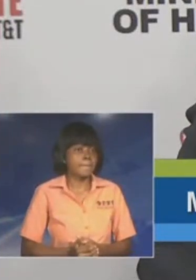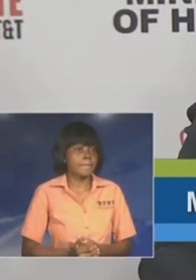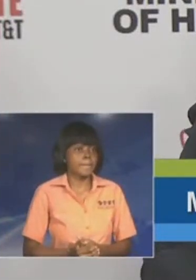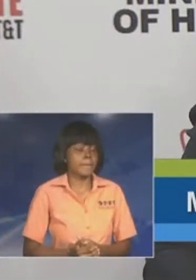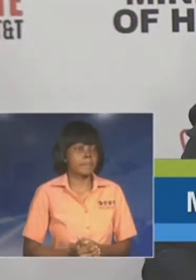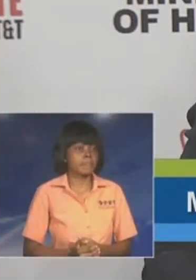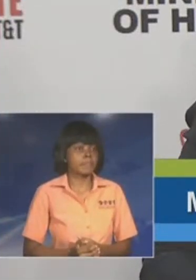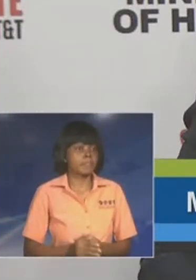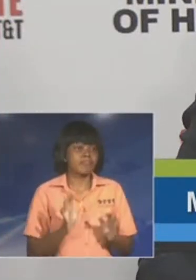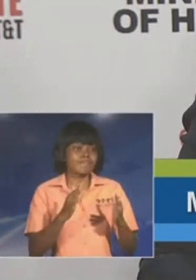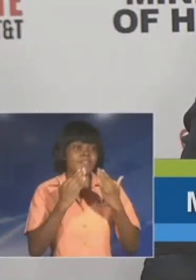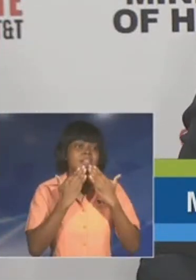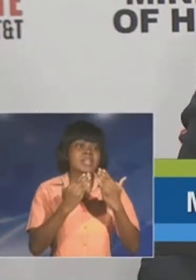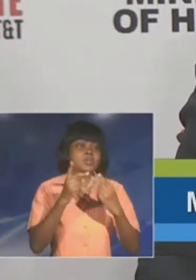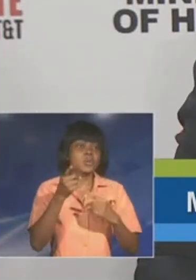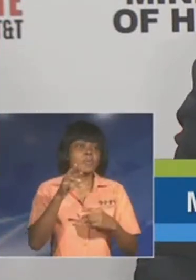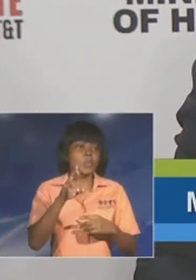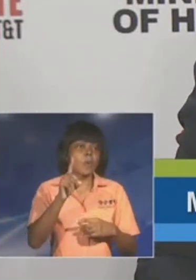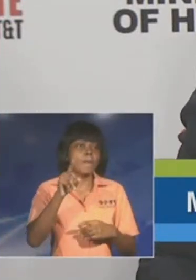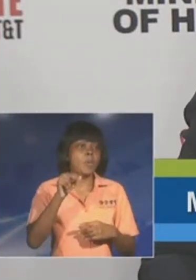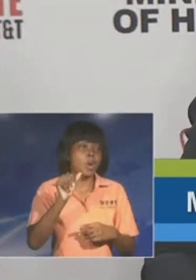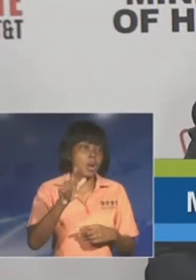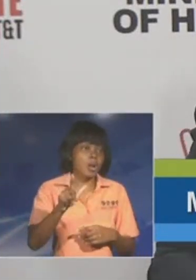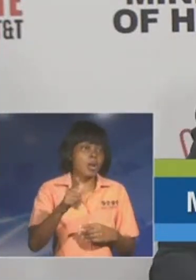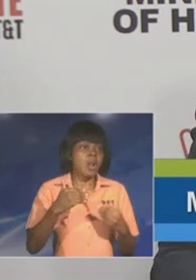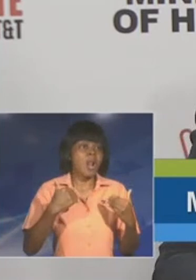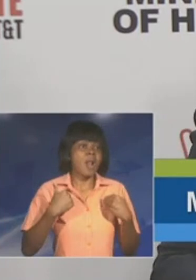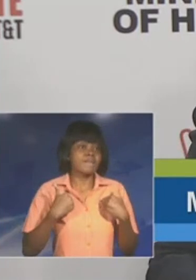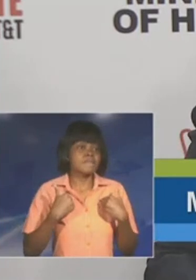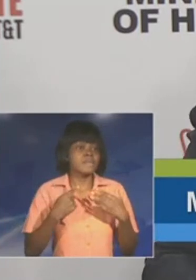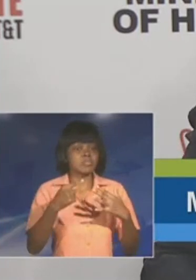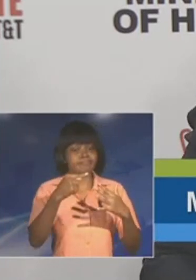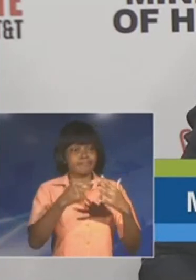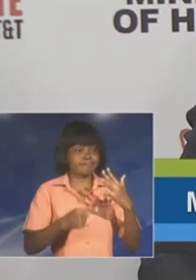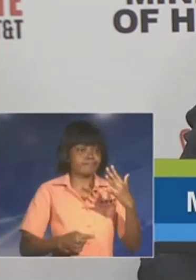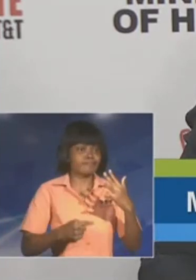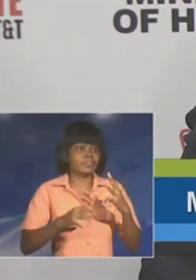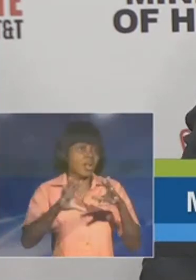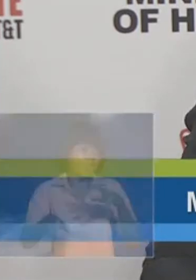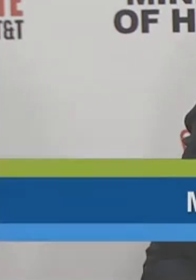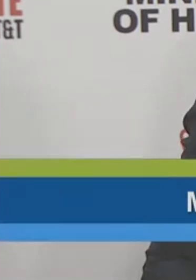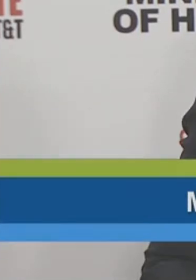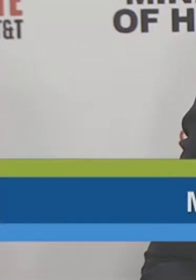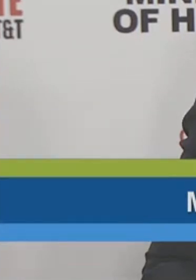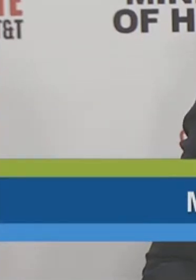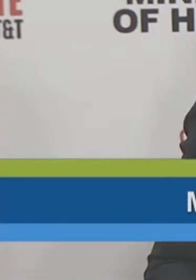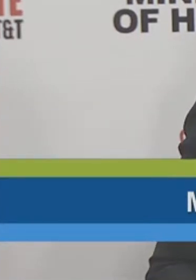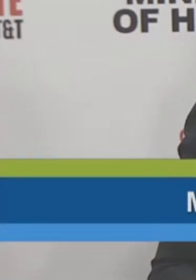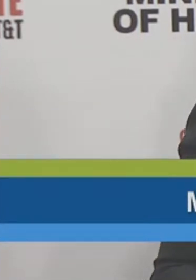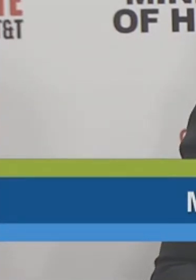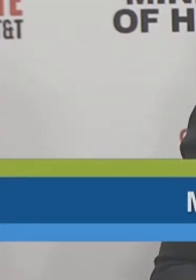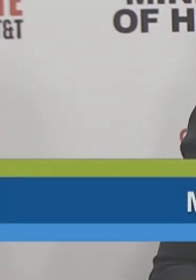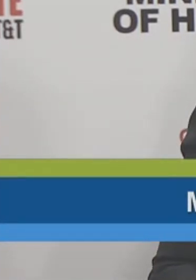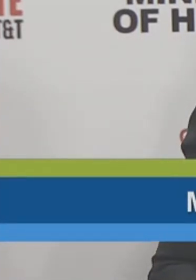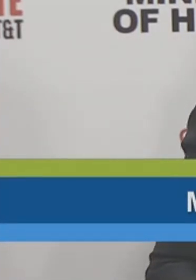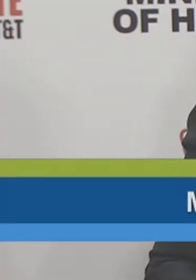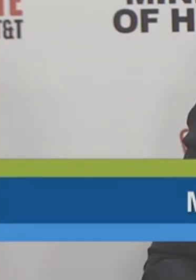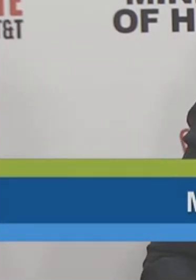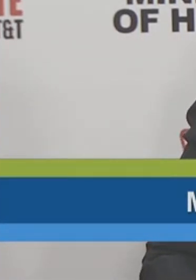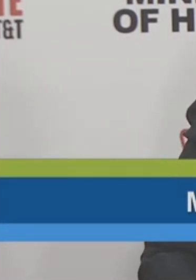I think there are a couple of things I need to add to my COVID kit, but we really appreciate you sharing the information with us